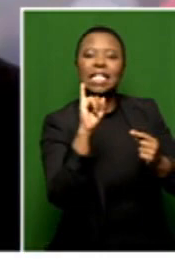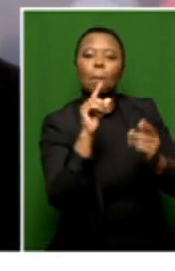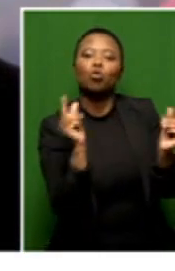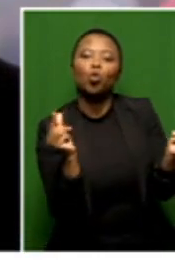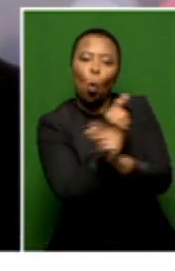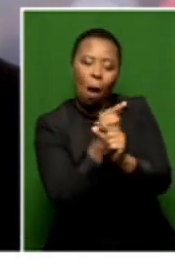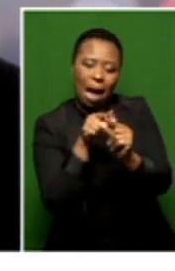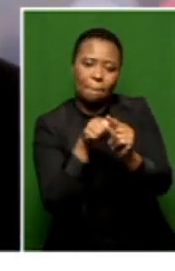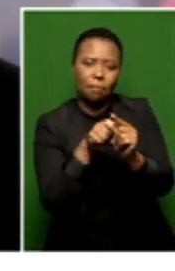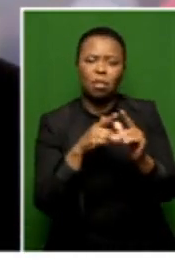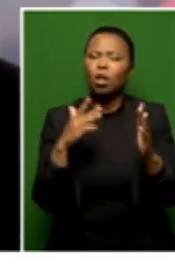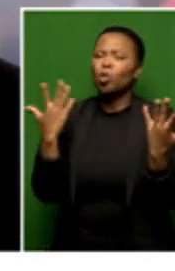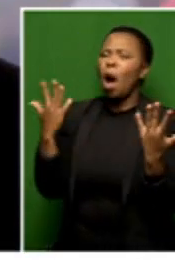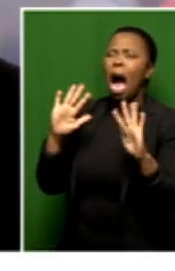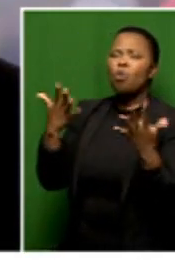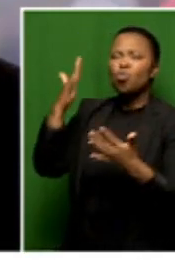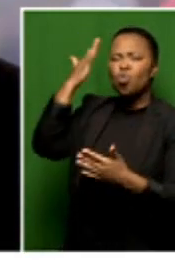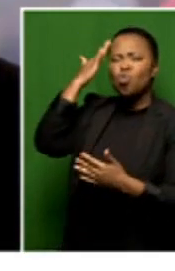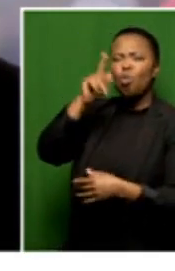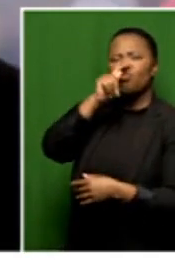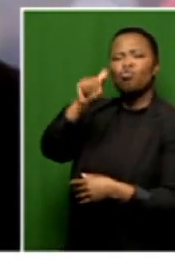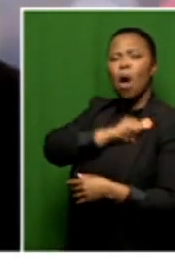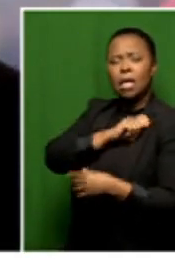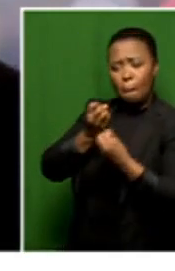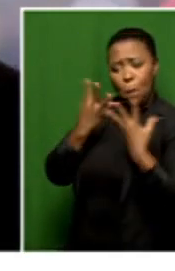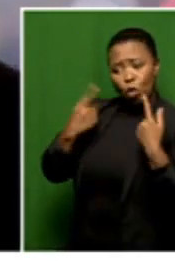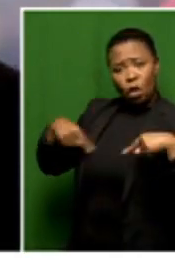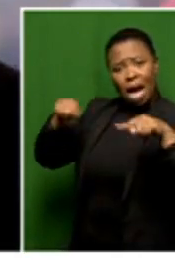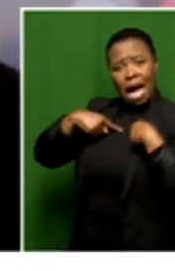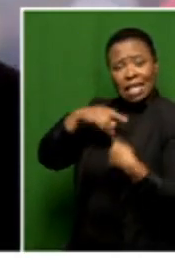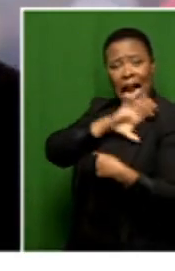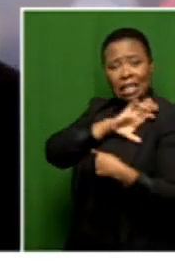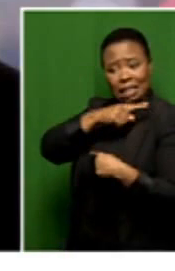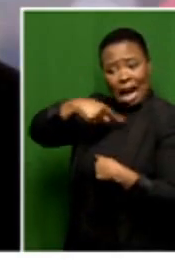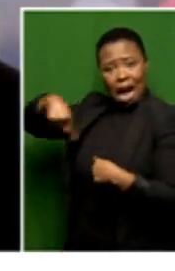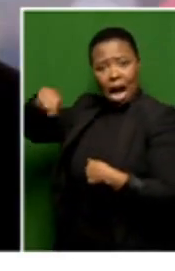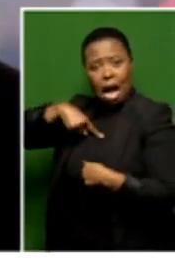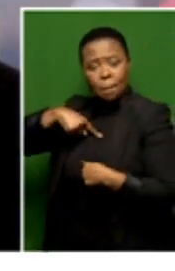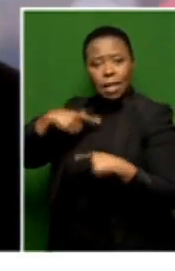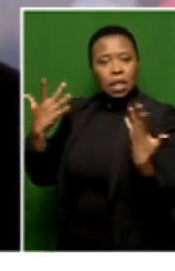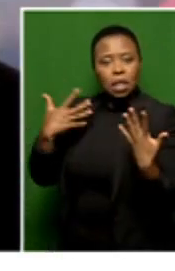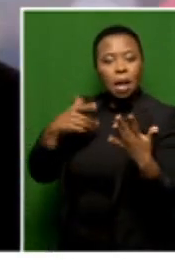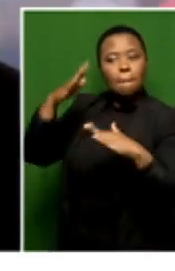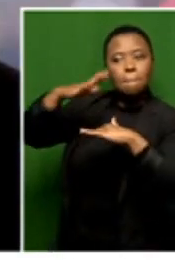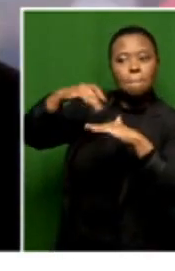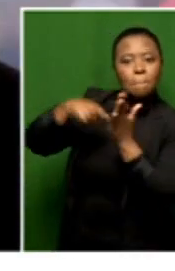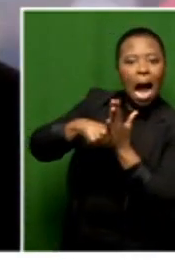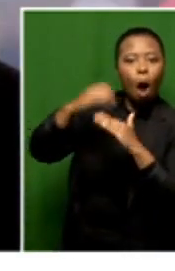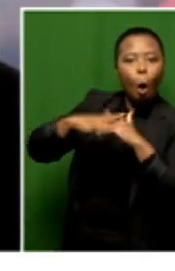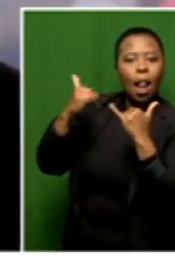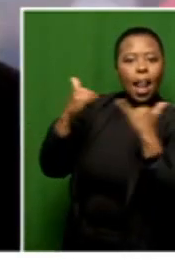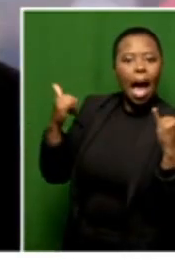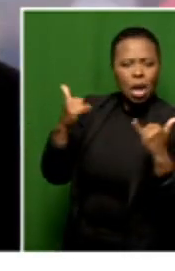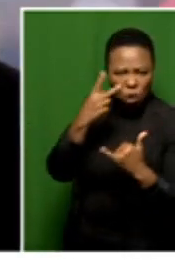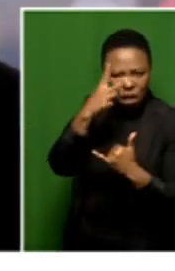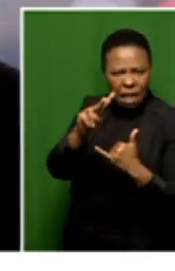know who to trust? I think that's where the difficulty for most of us consumers is that, you'd be buying online and then they send you that, I don't know if you've